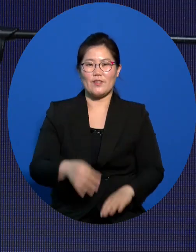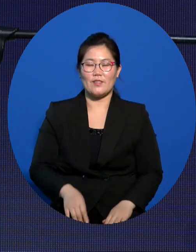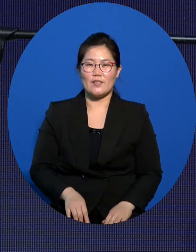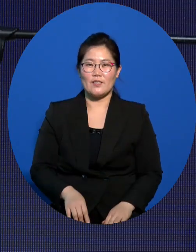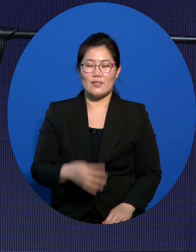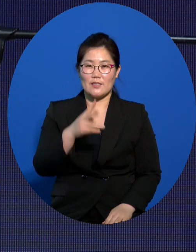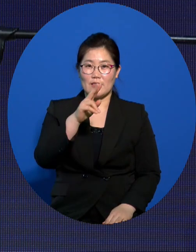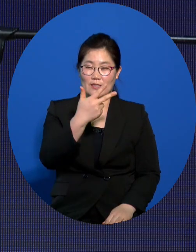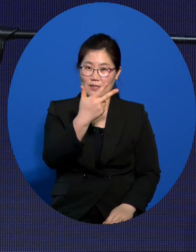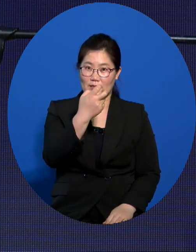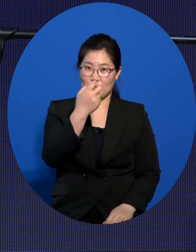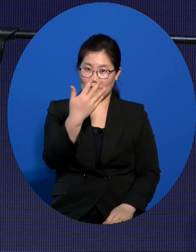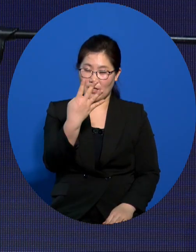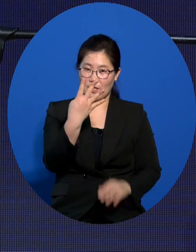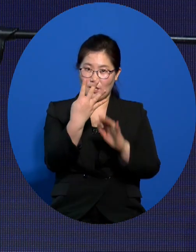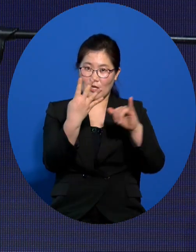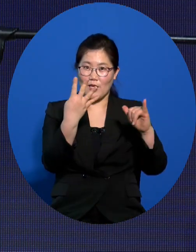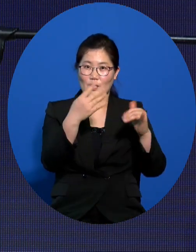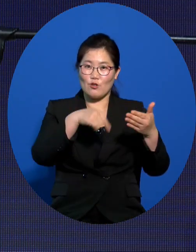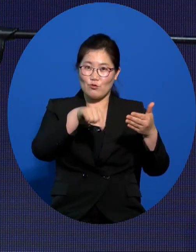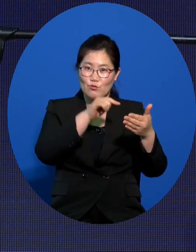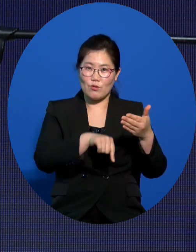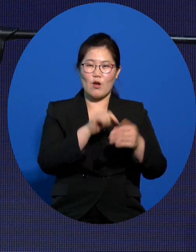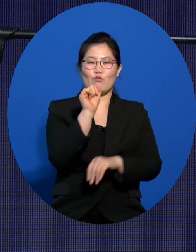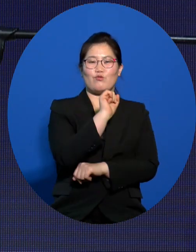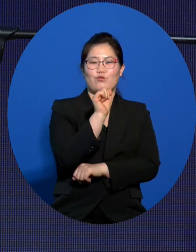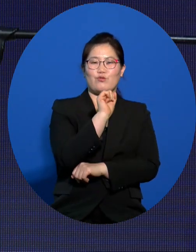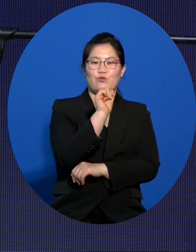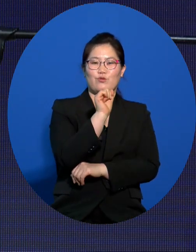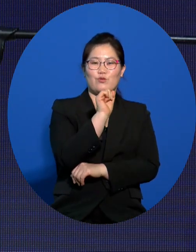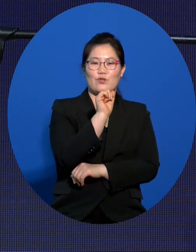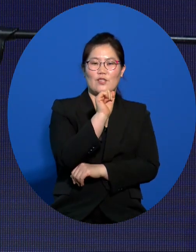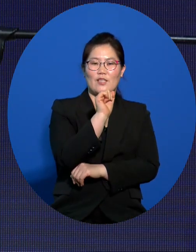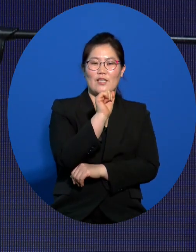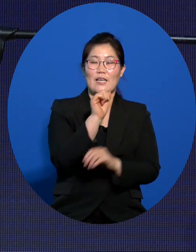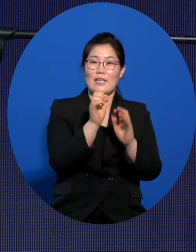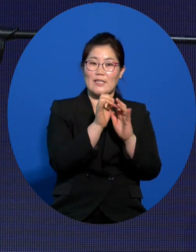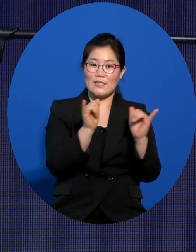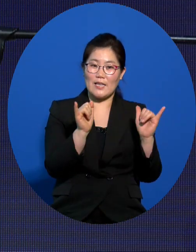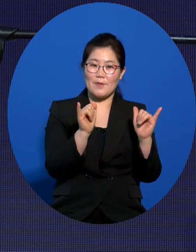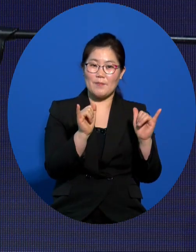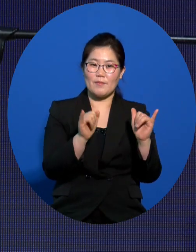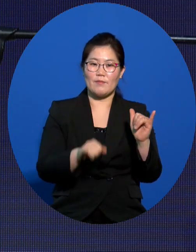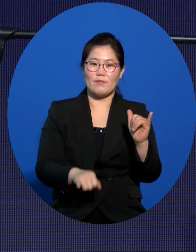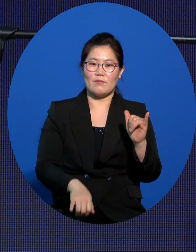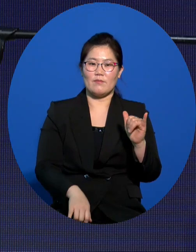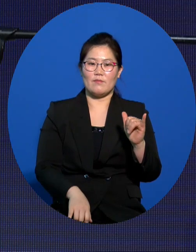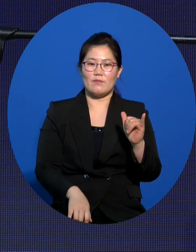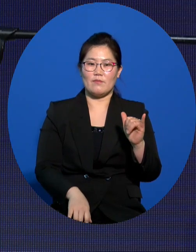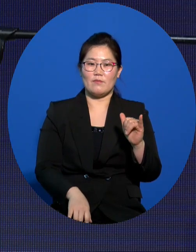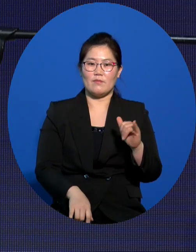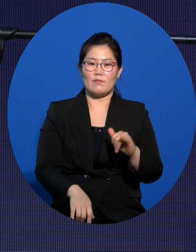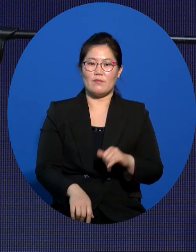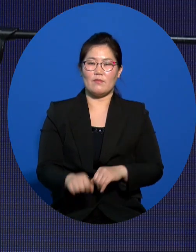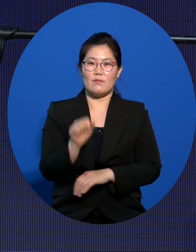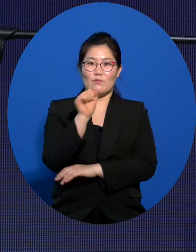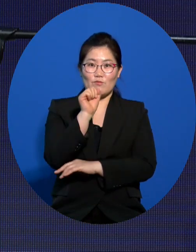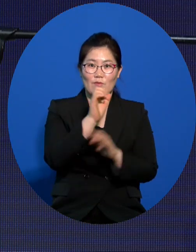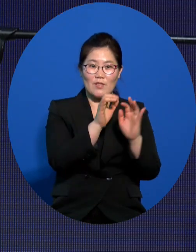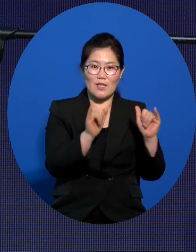are 32 drivers in total. Administrative workers are 23. There are 19 center heads.